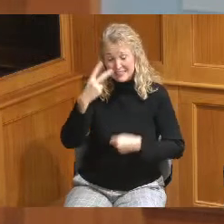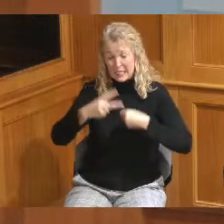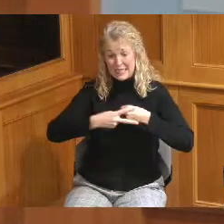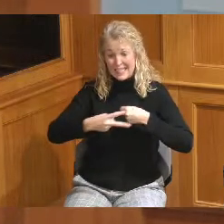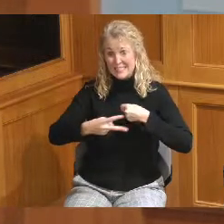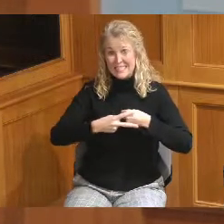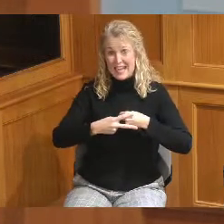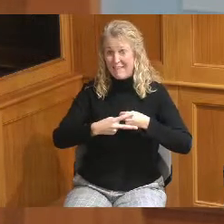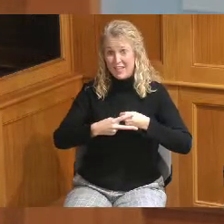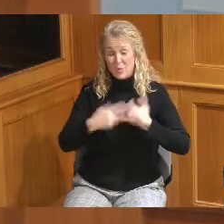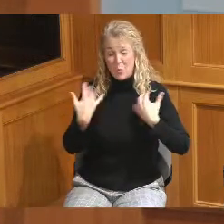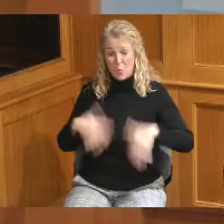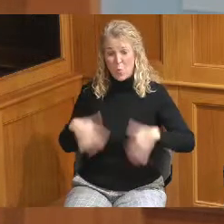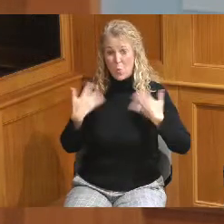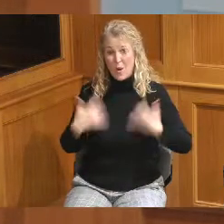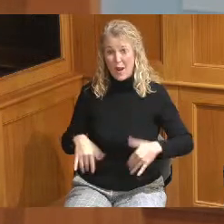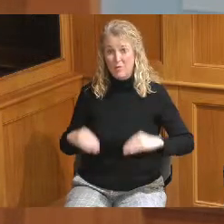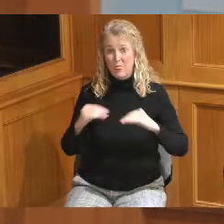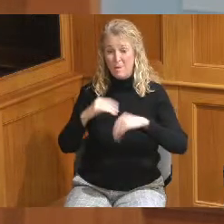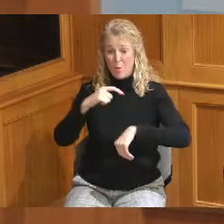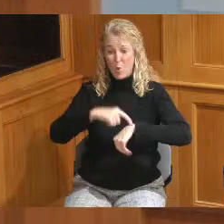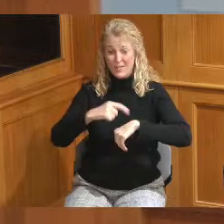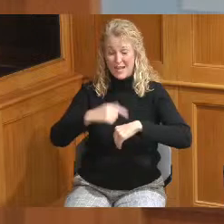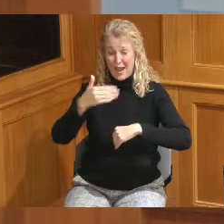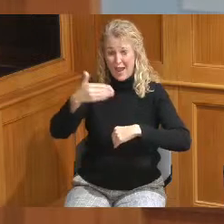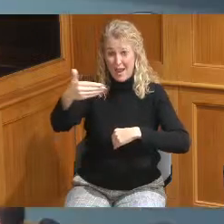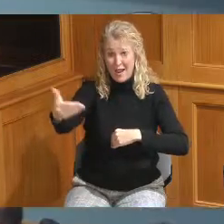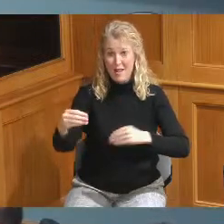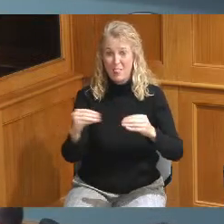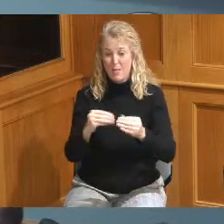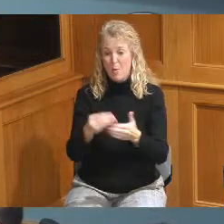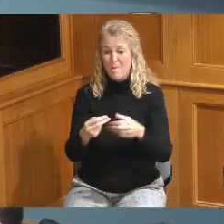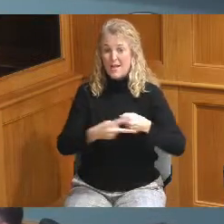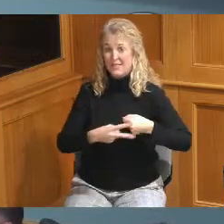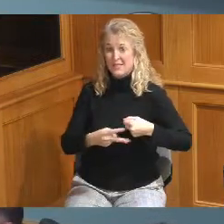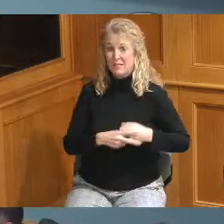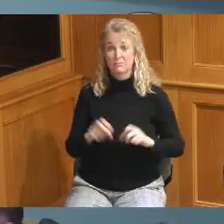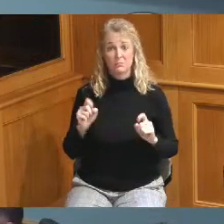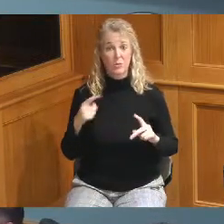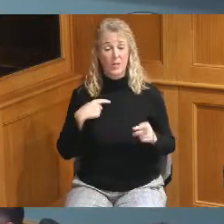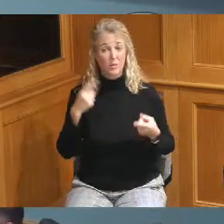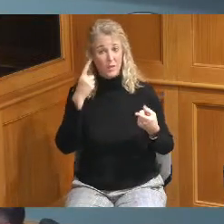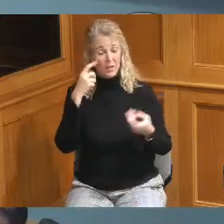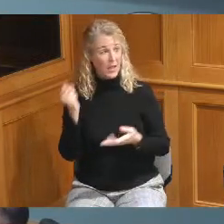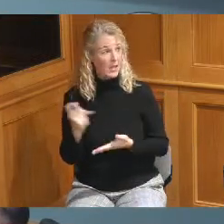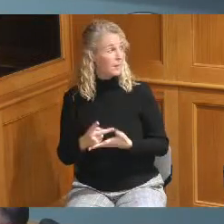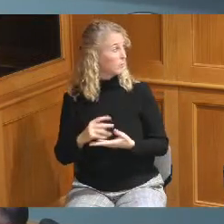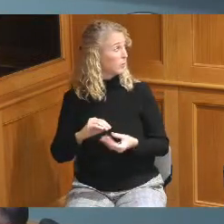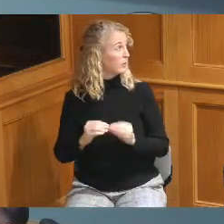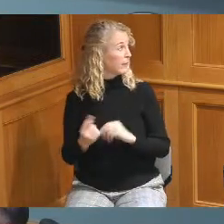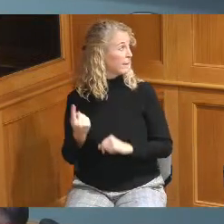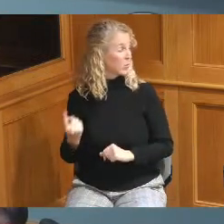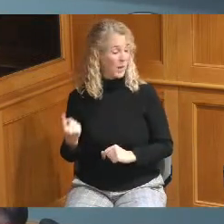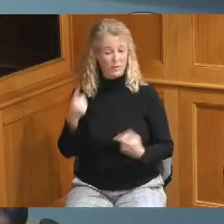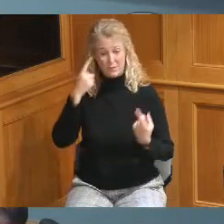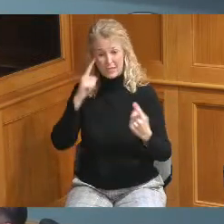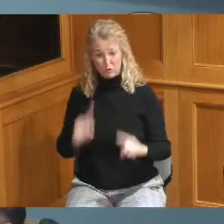savings as the farther you go out. Okay, well, I'll make a motion to approve by leave one.